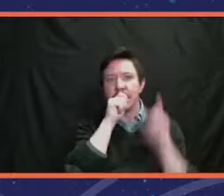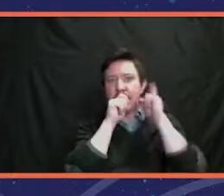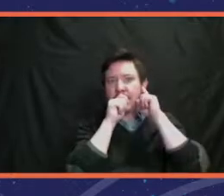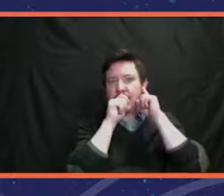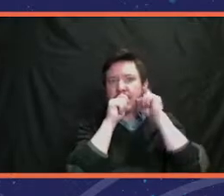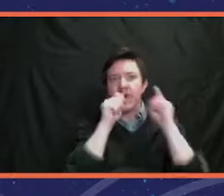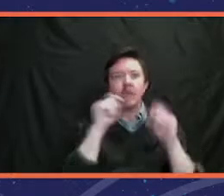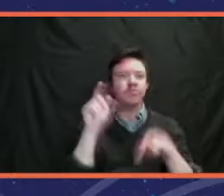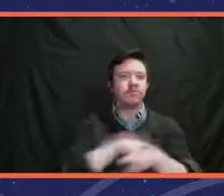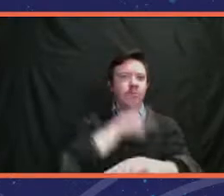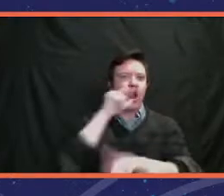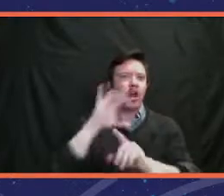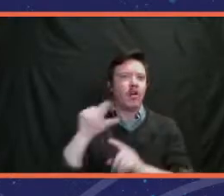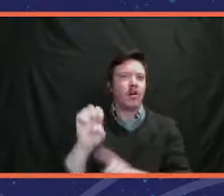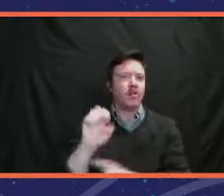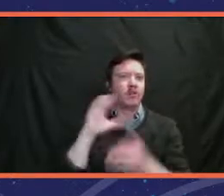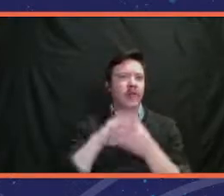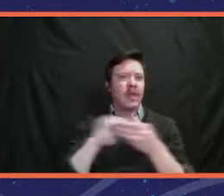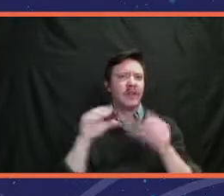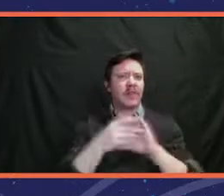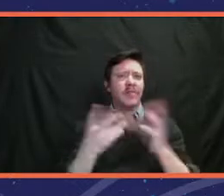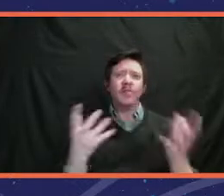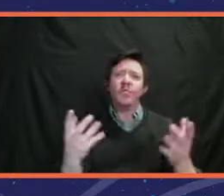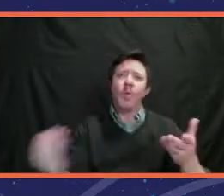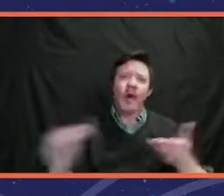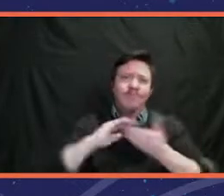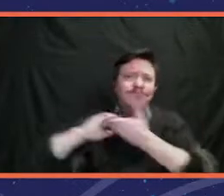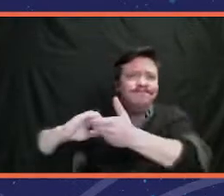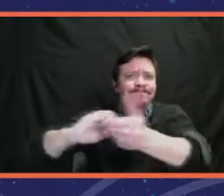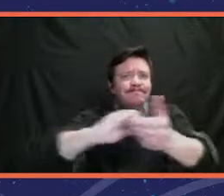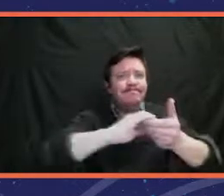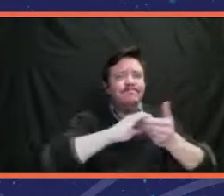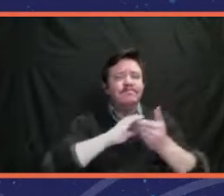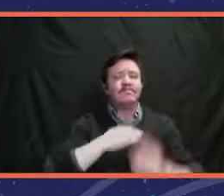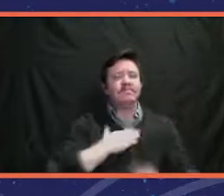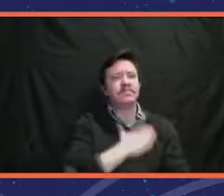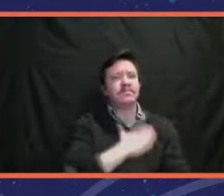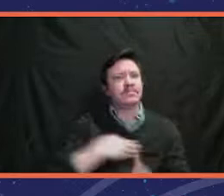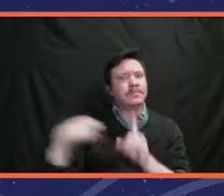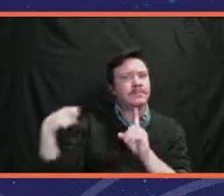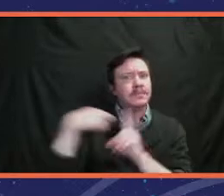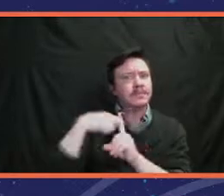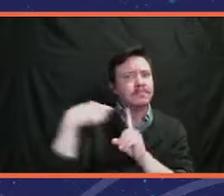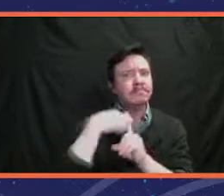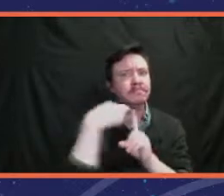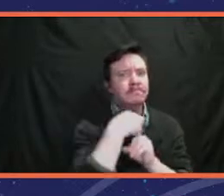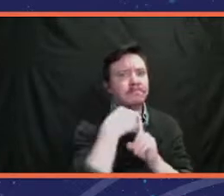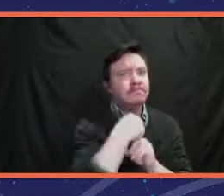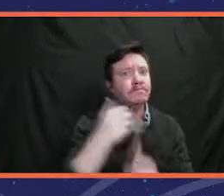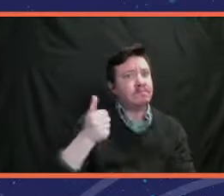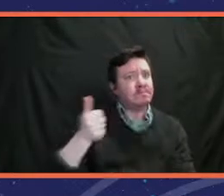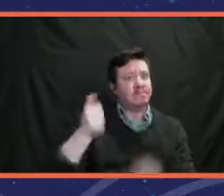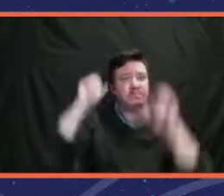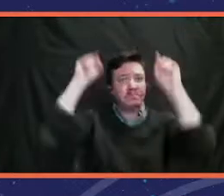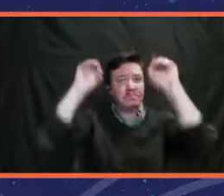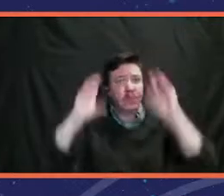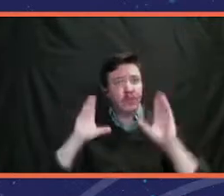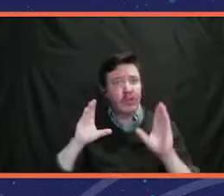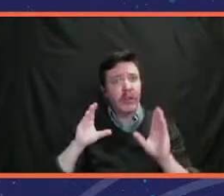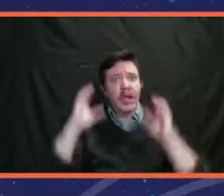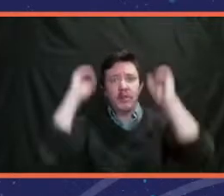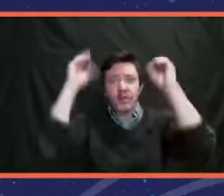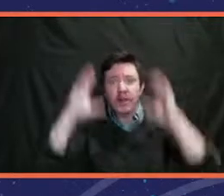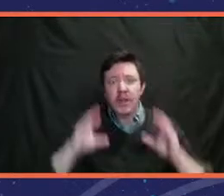this to be collaborative. So we want people to reach out to us if you're an educator and you're looking for graphics for